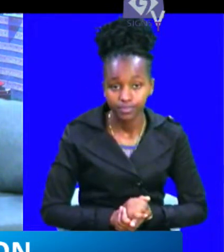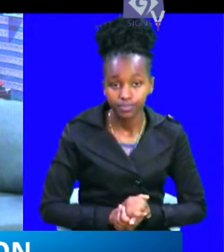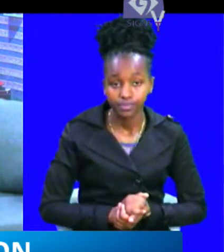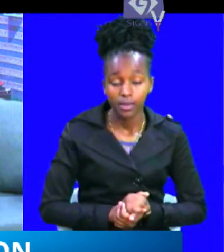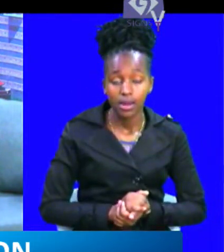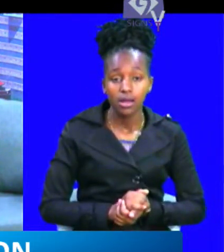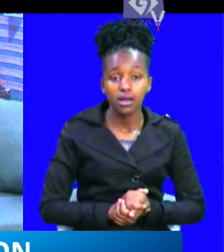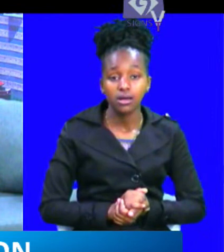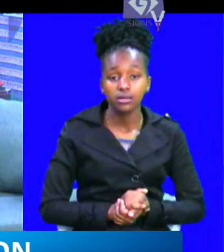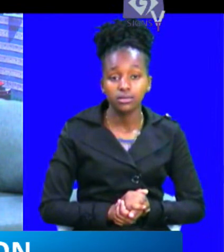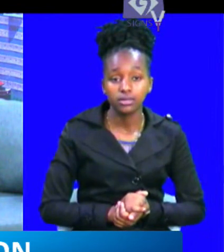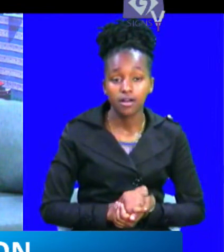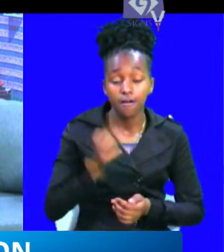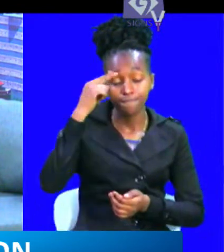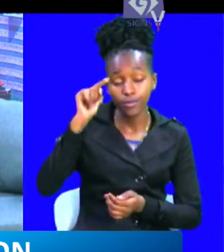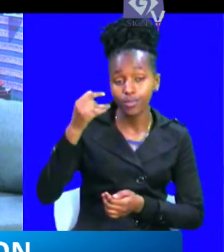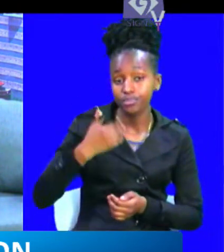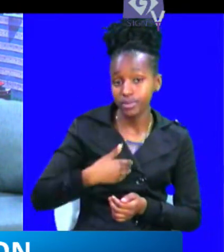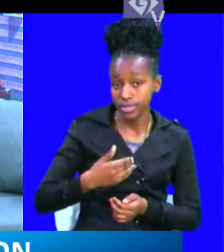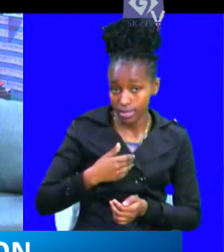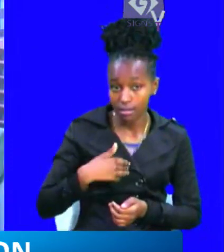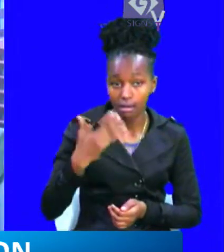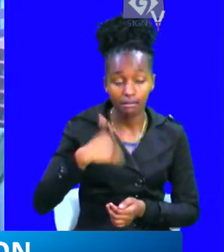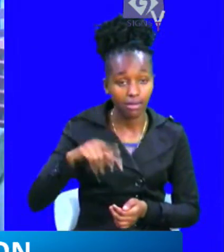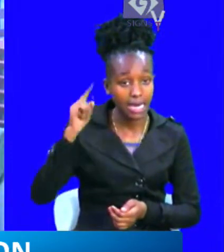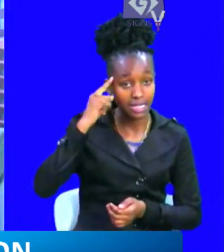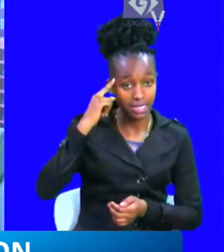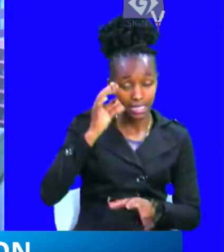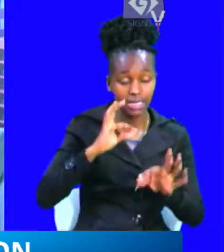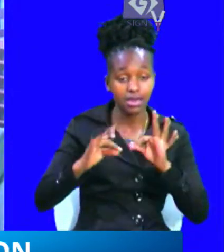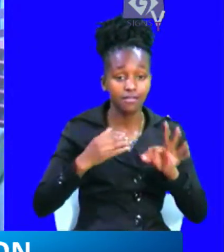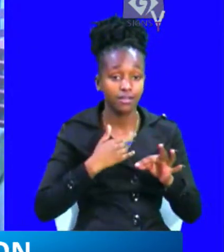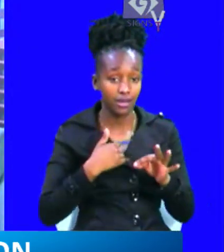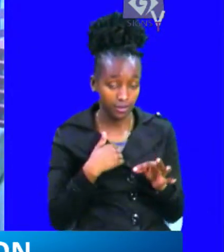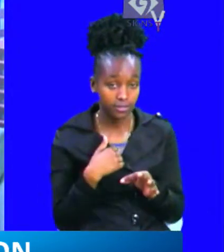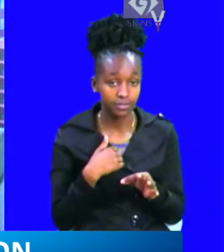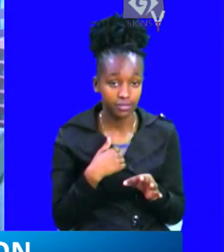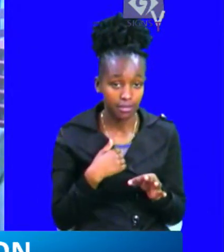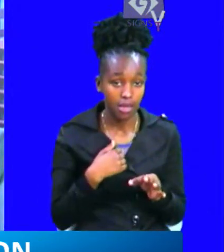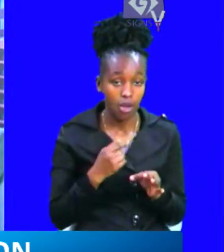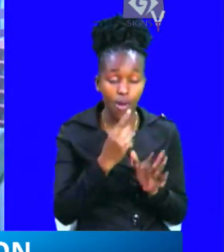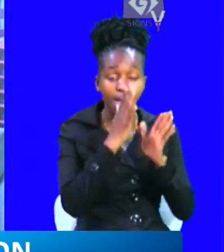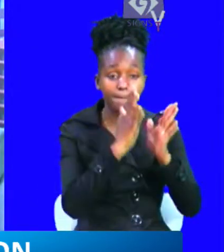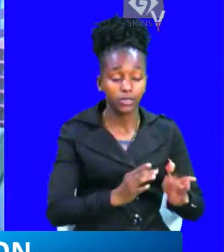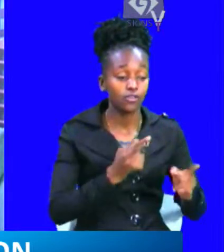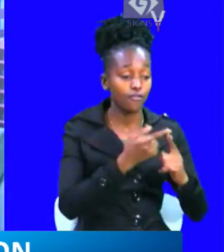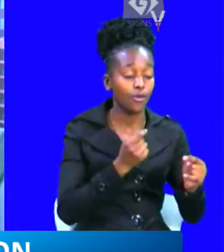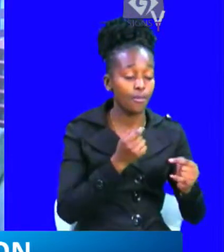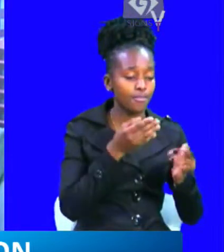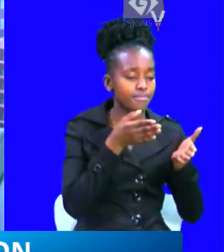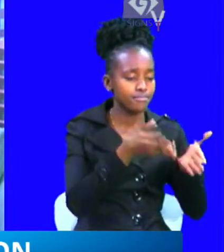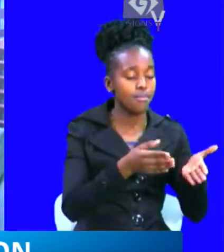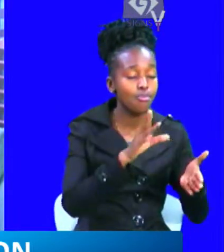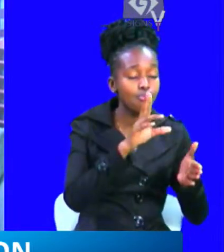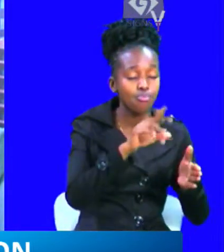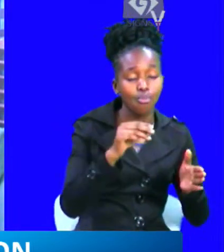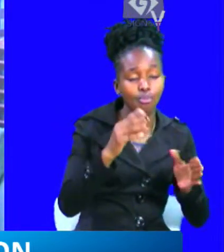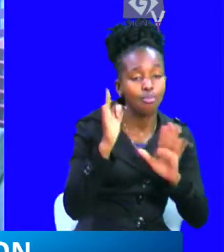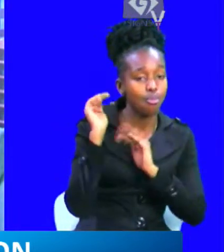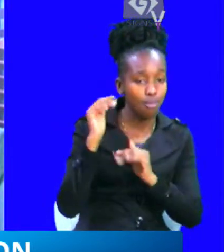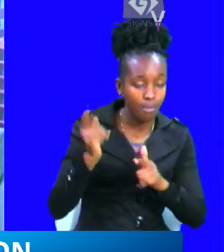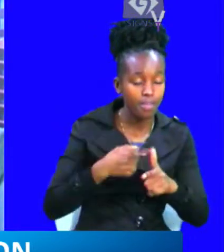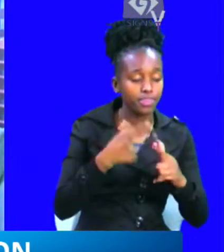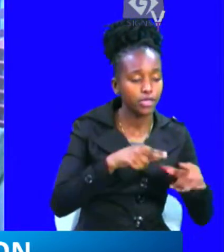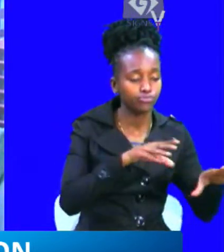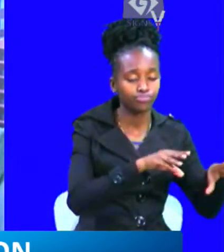for me, that will be getting somebody from a point of no hope to somebody